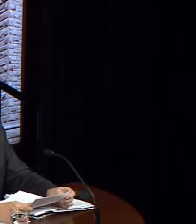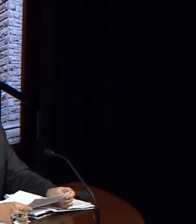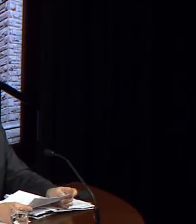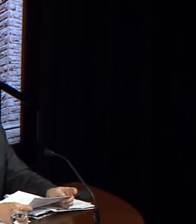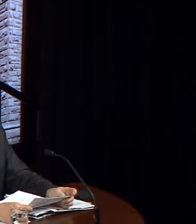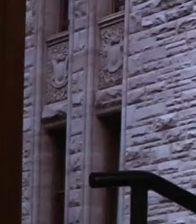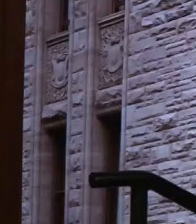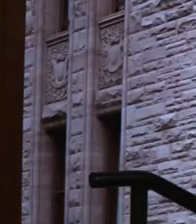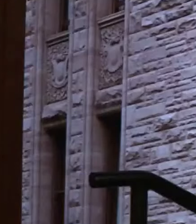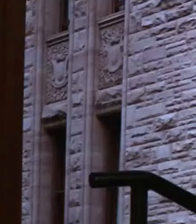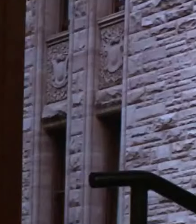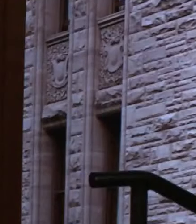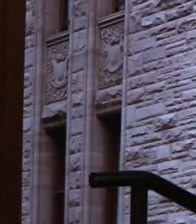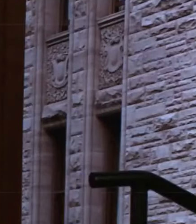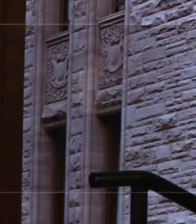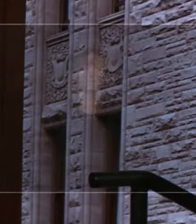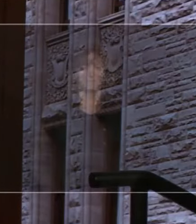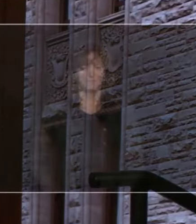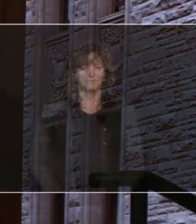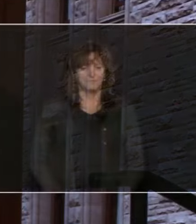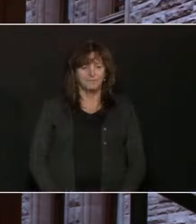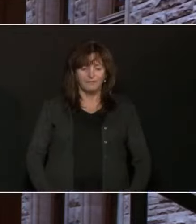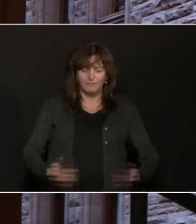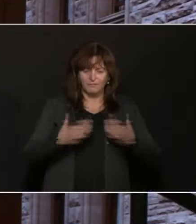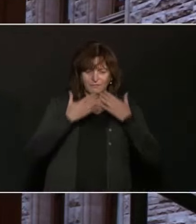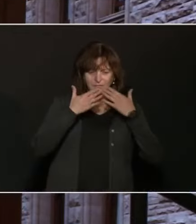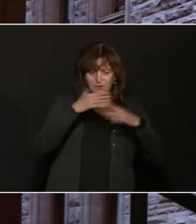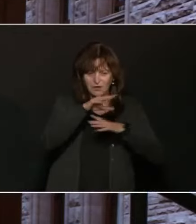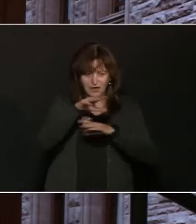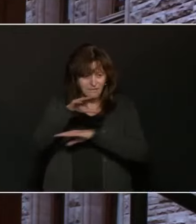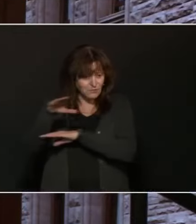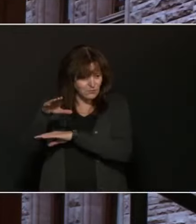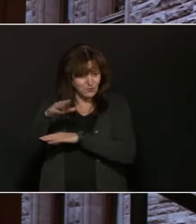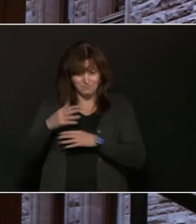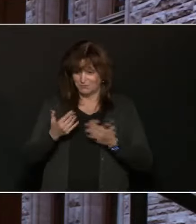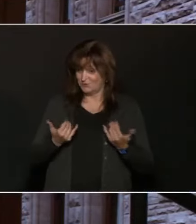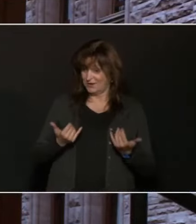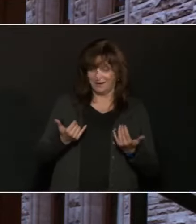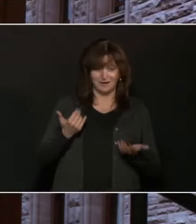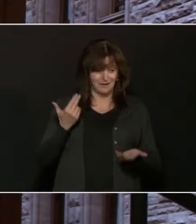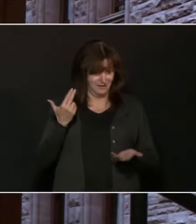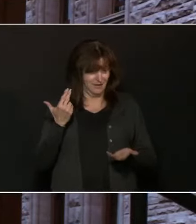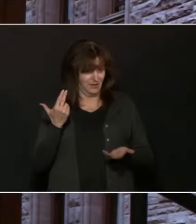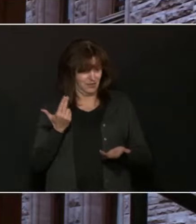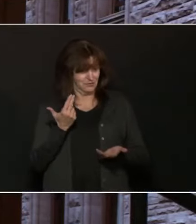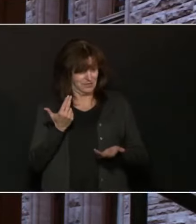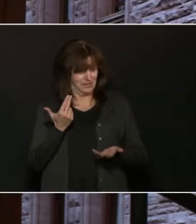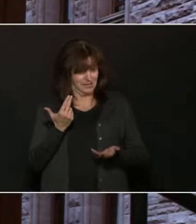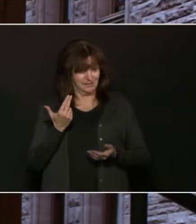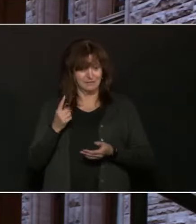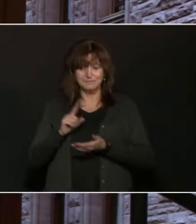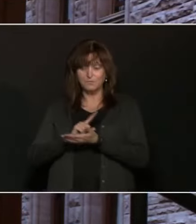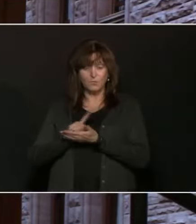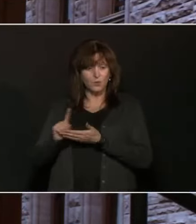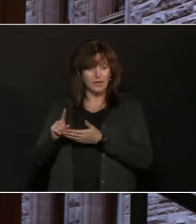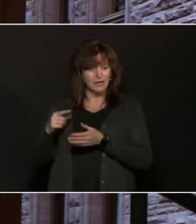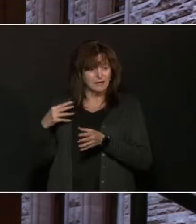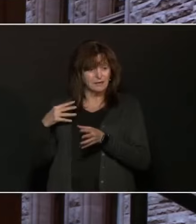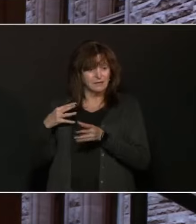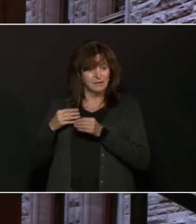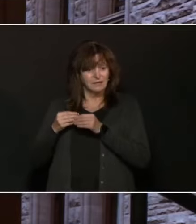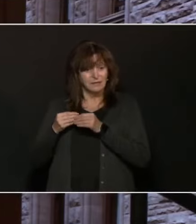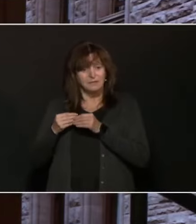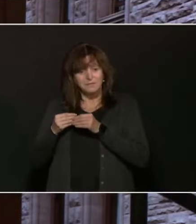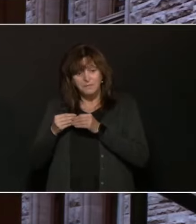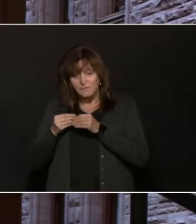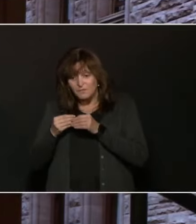afternoon, and it's Thursday, so usually we talk about how we've done during the week, what we're thinking is coming up over the weekend, but it's been a